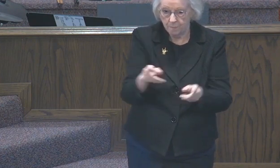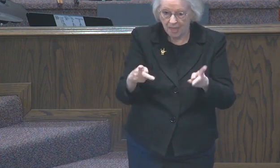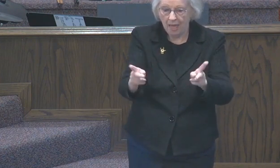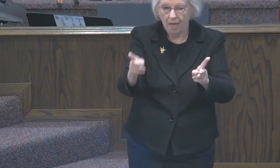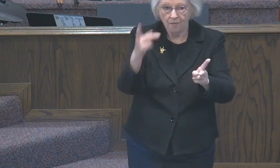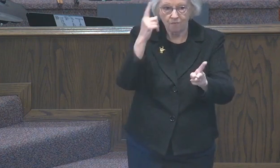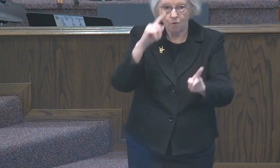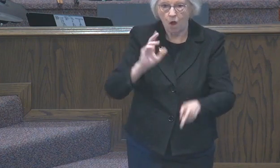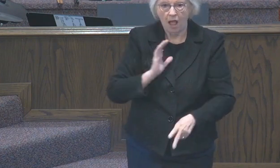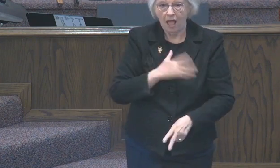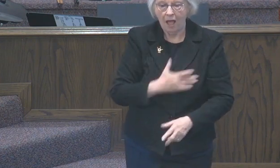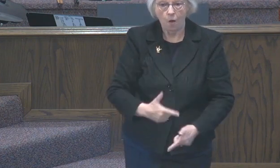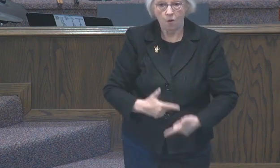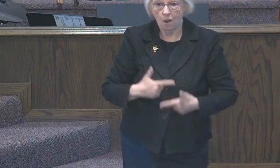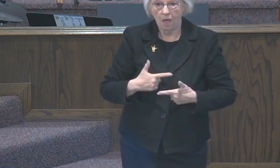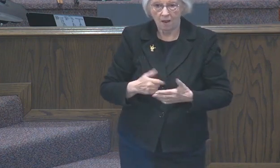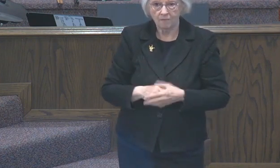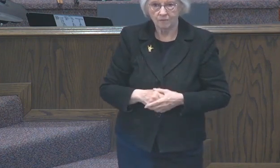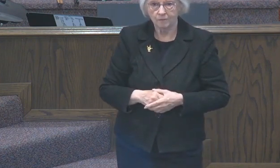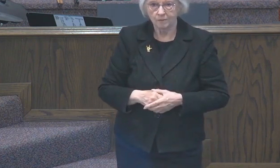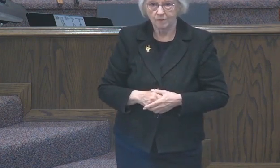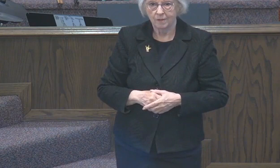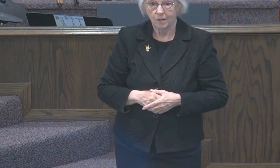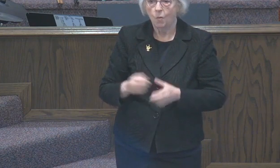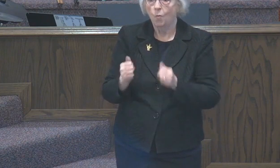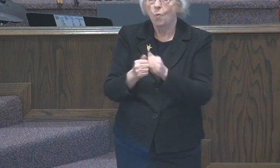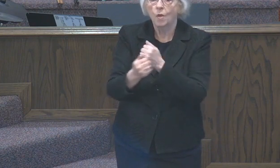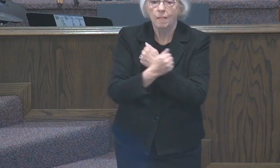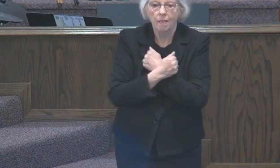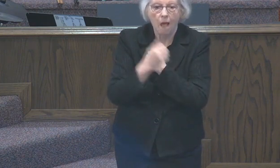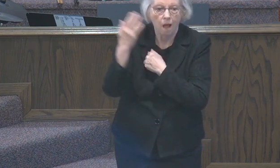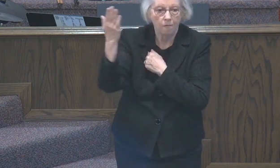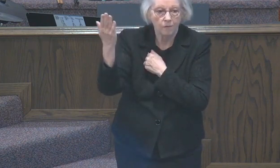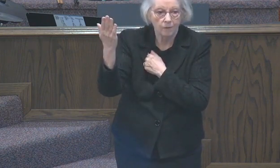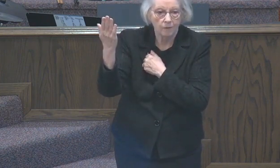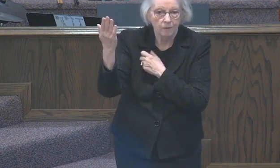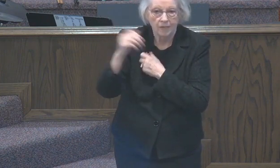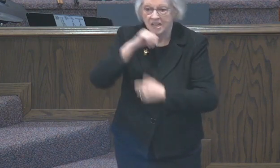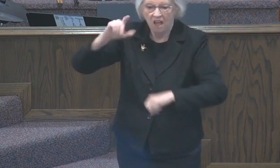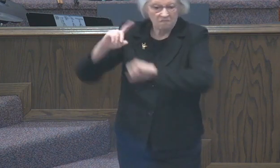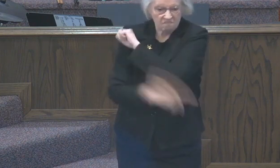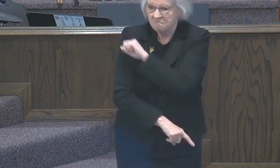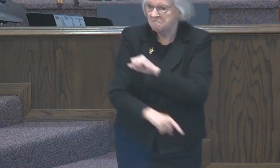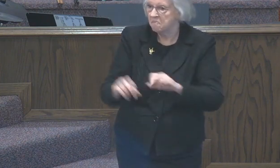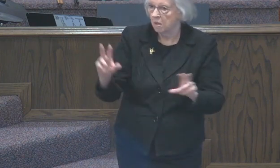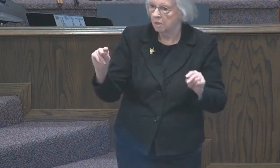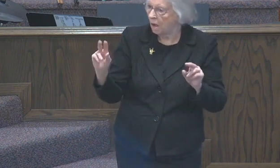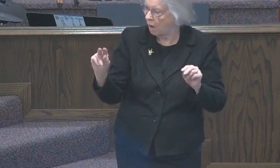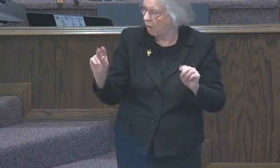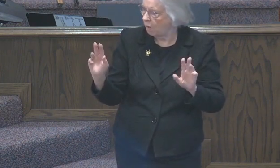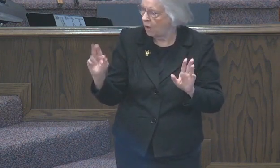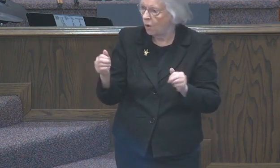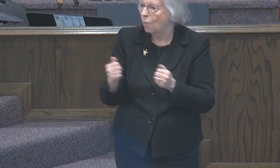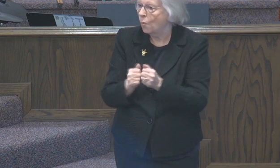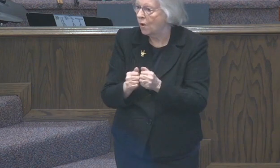James, Jesus' brother, says you ask and you do not receive because you ask with wrong